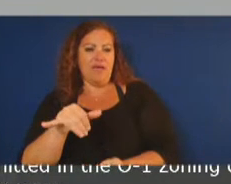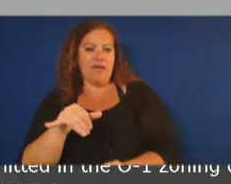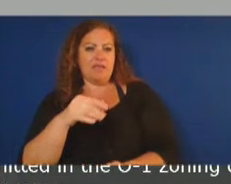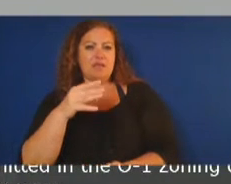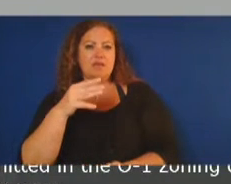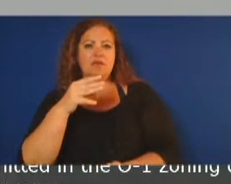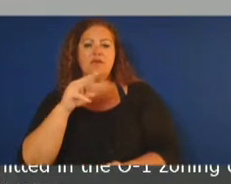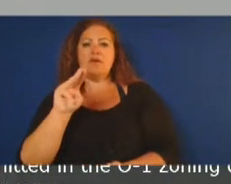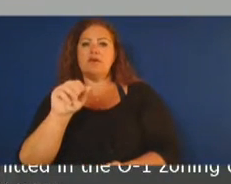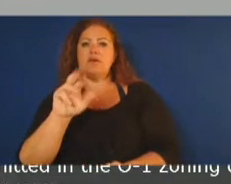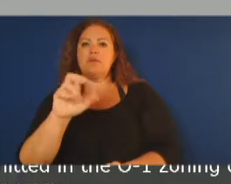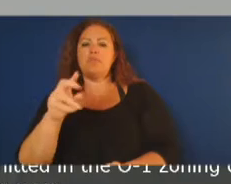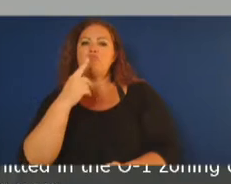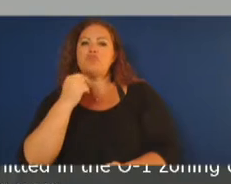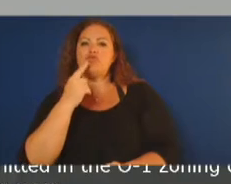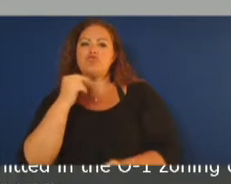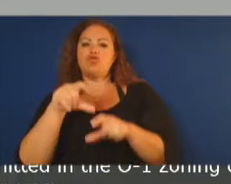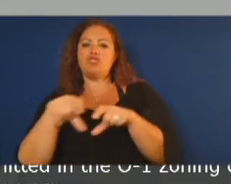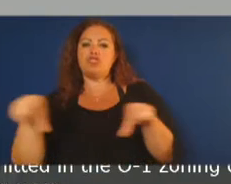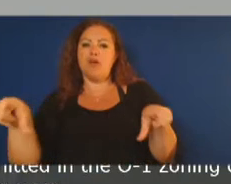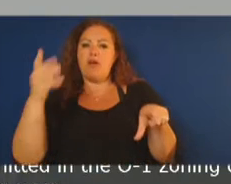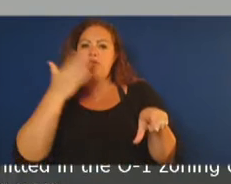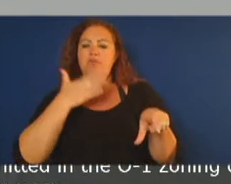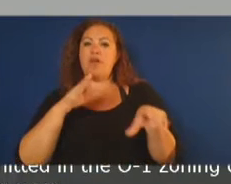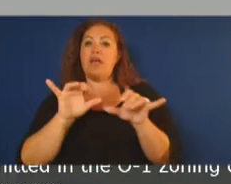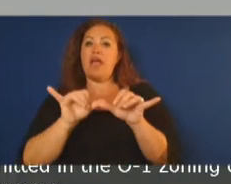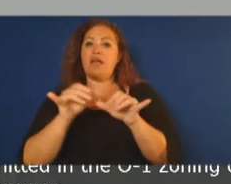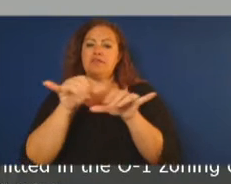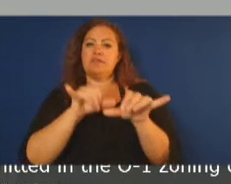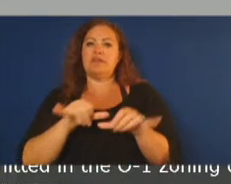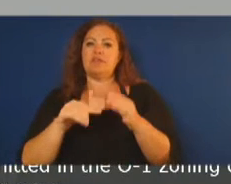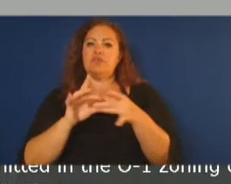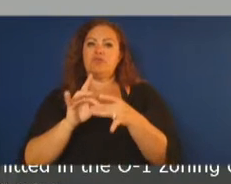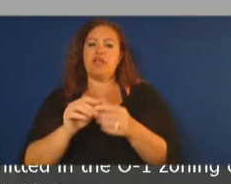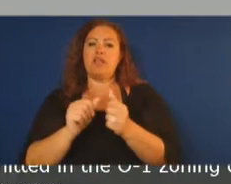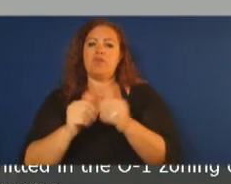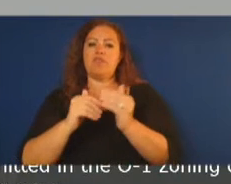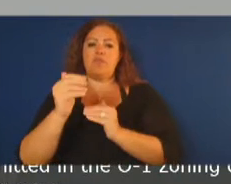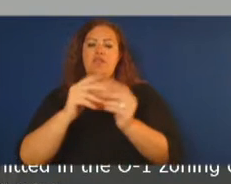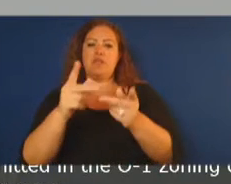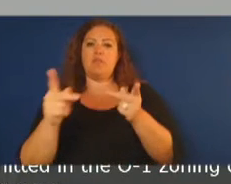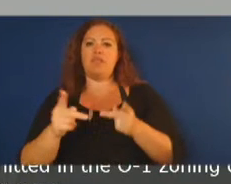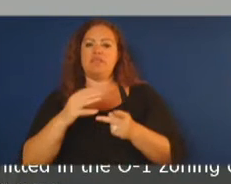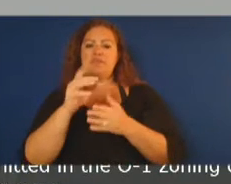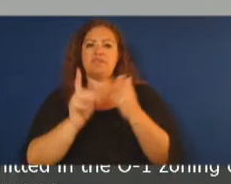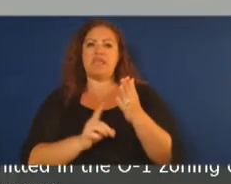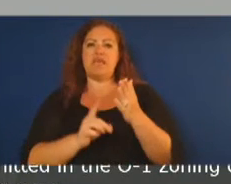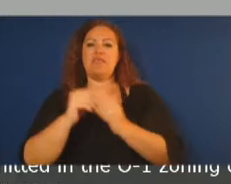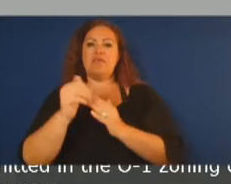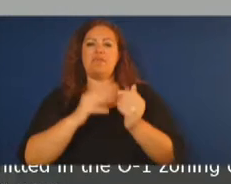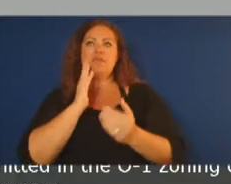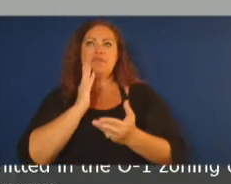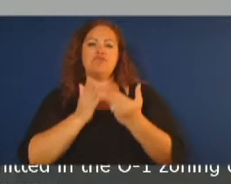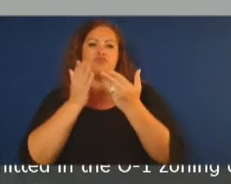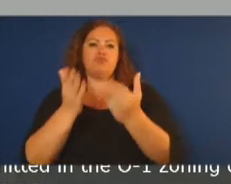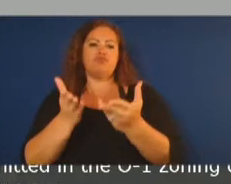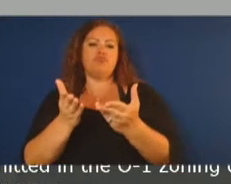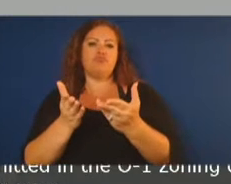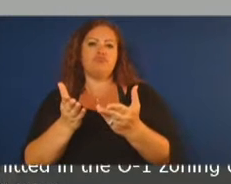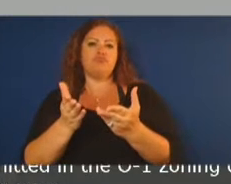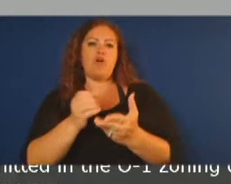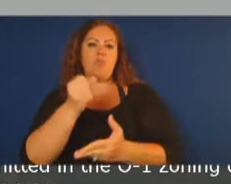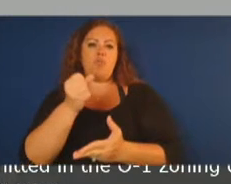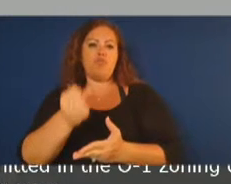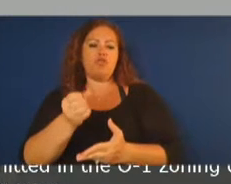along the frontage uh provides architectural standards related to building placement and design such that buildings will be presented uh to be placed to present a